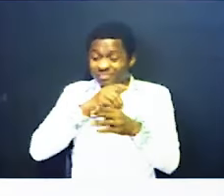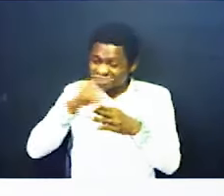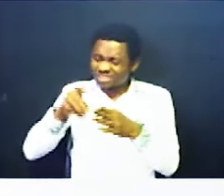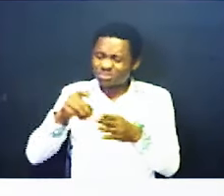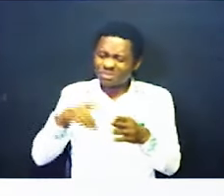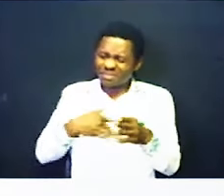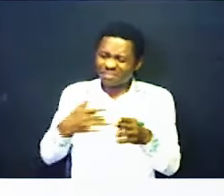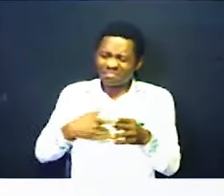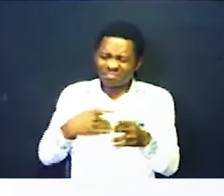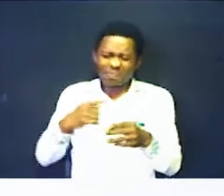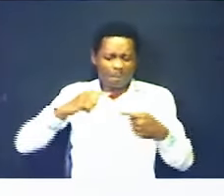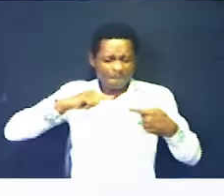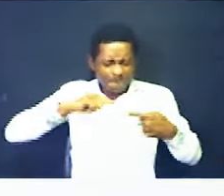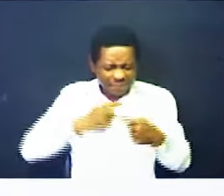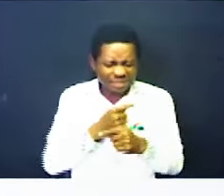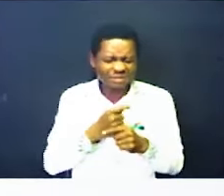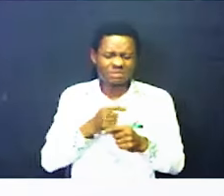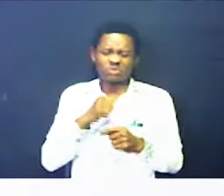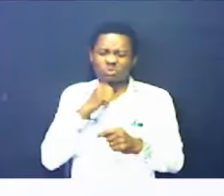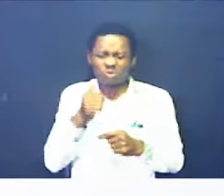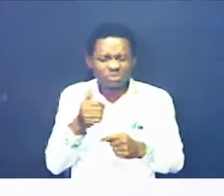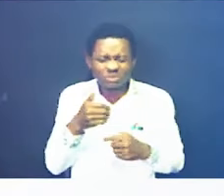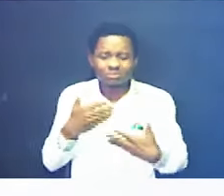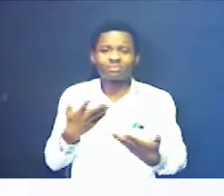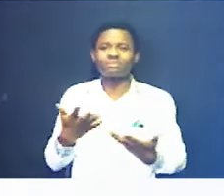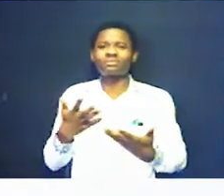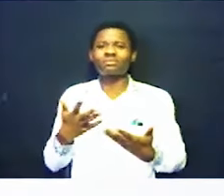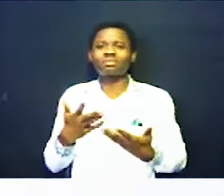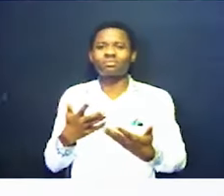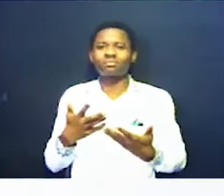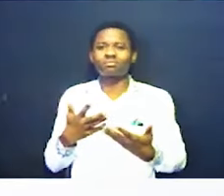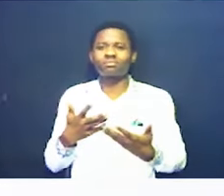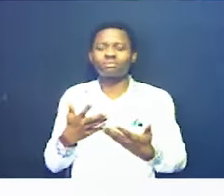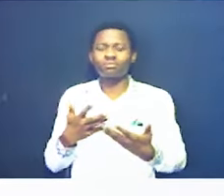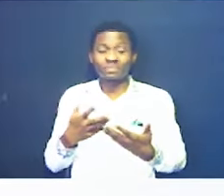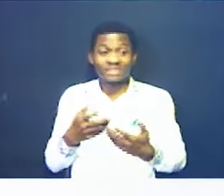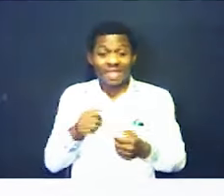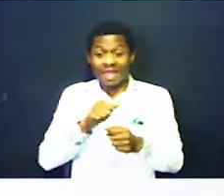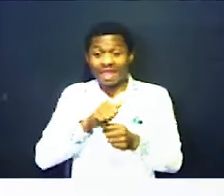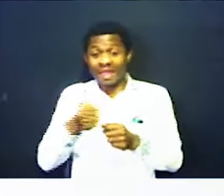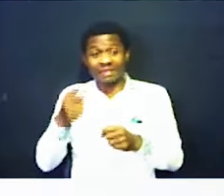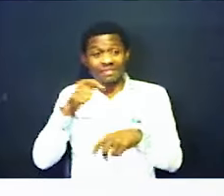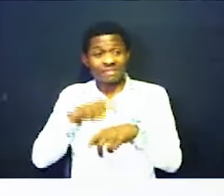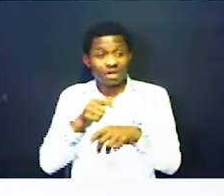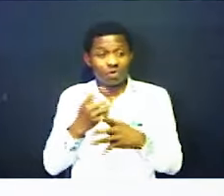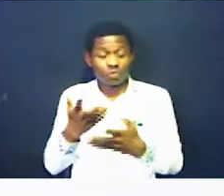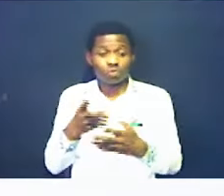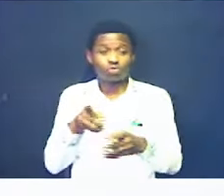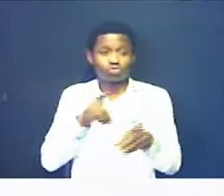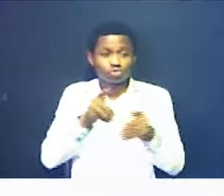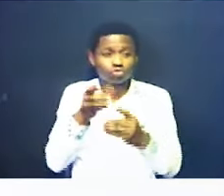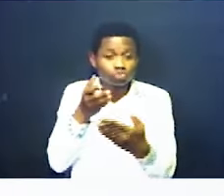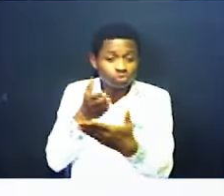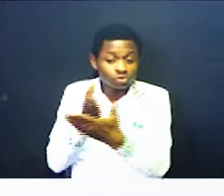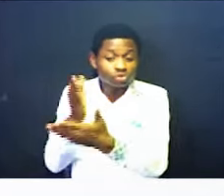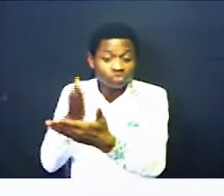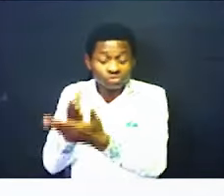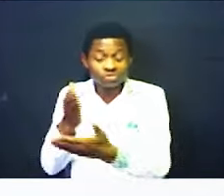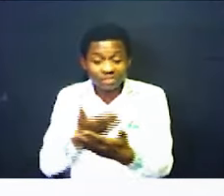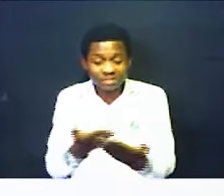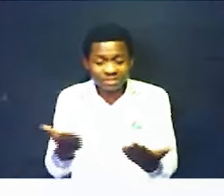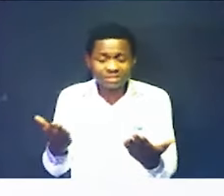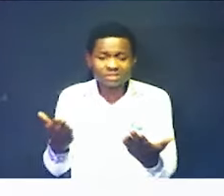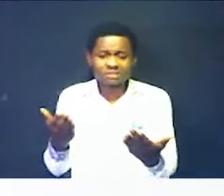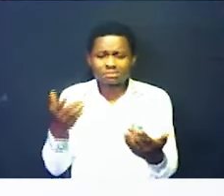Any time that you are trying to hold your body in check and then do what you think you ought to do because the body wants